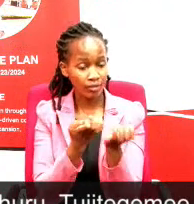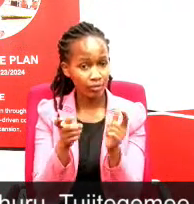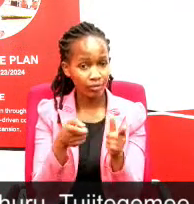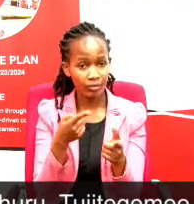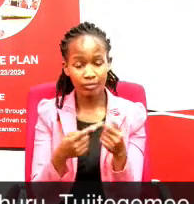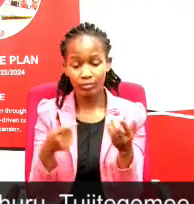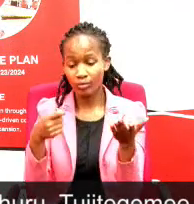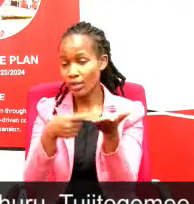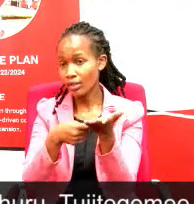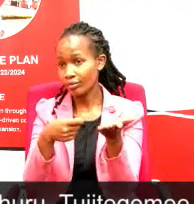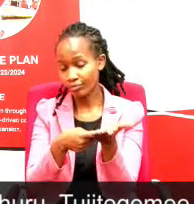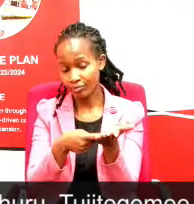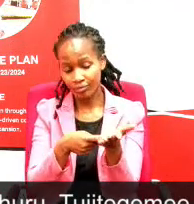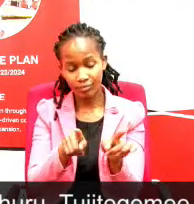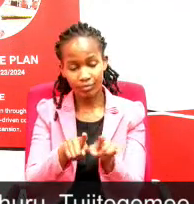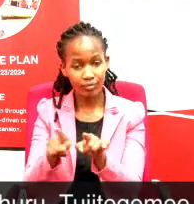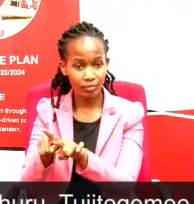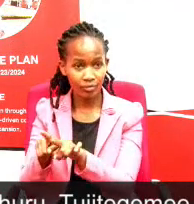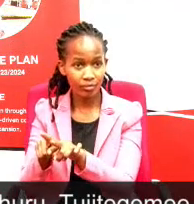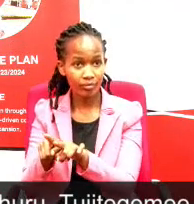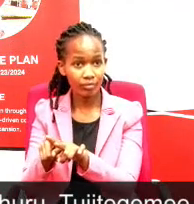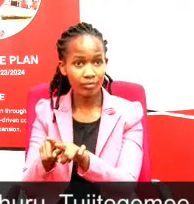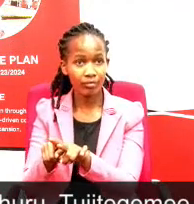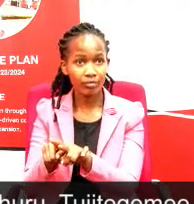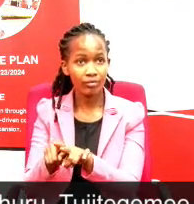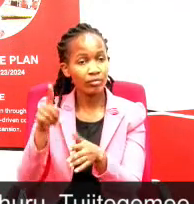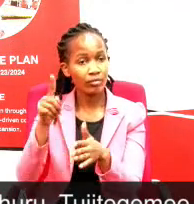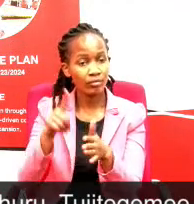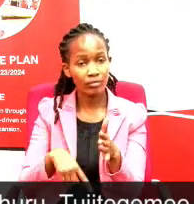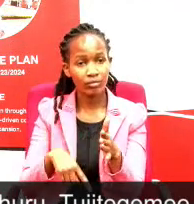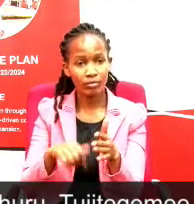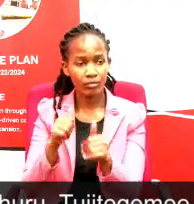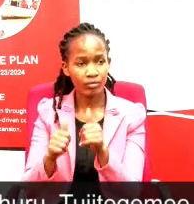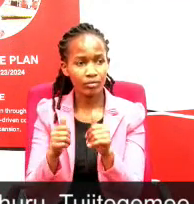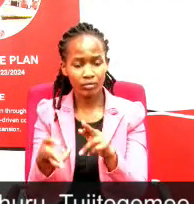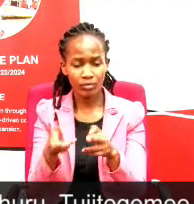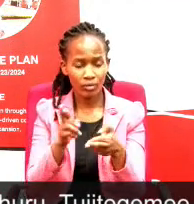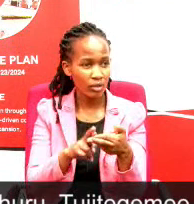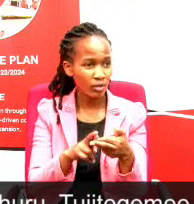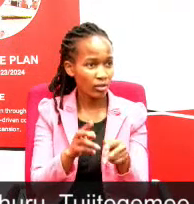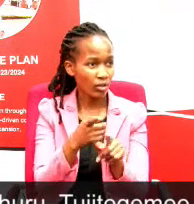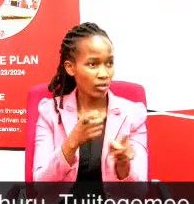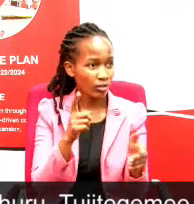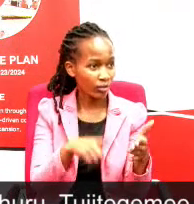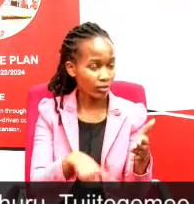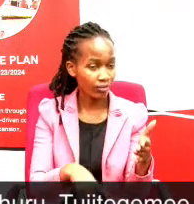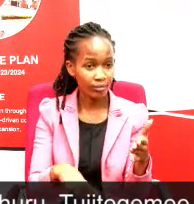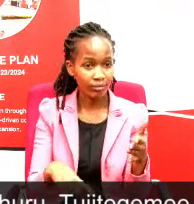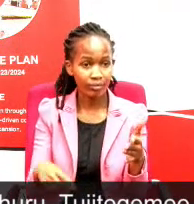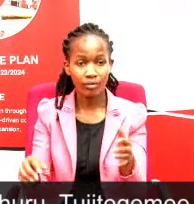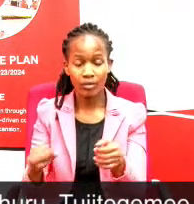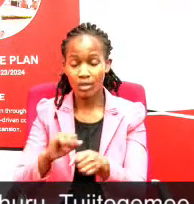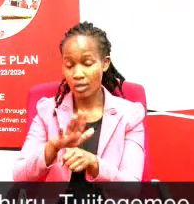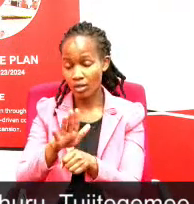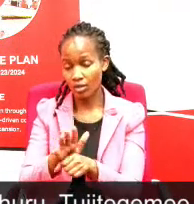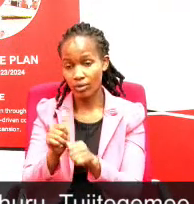particularly technology and the circumstances arising from the COVID